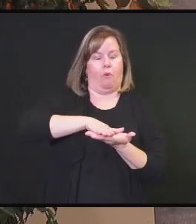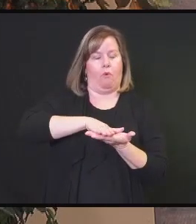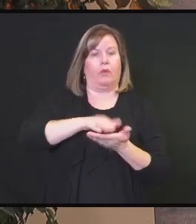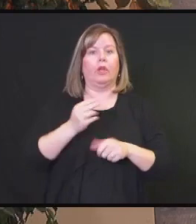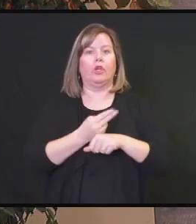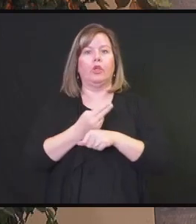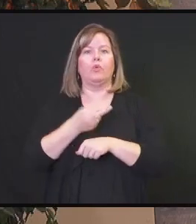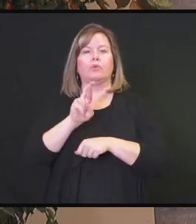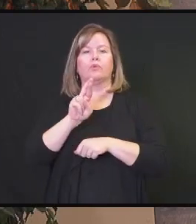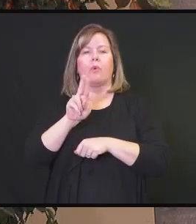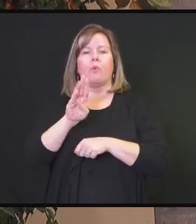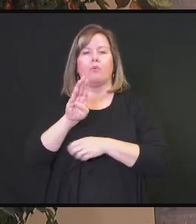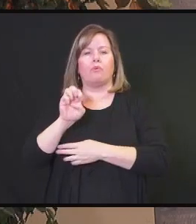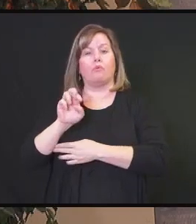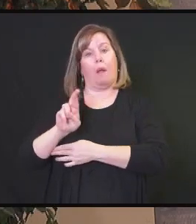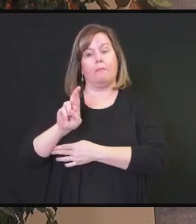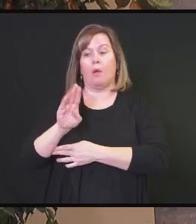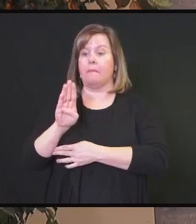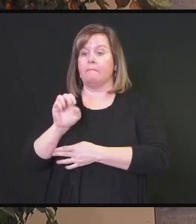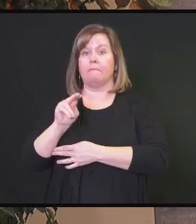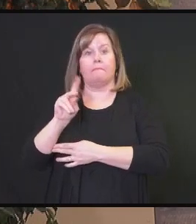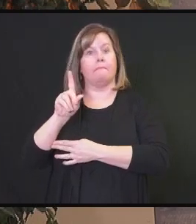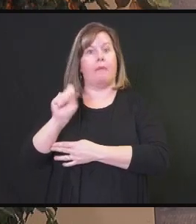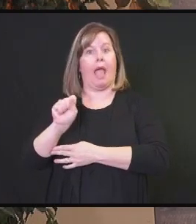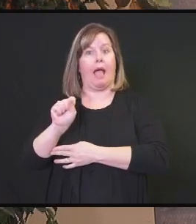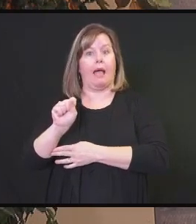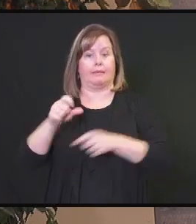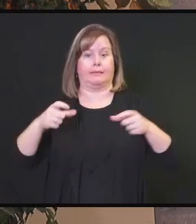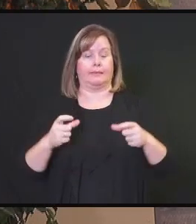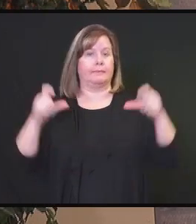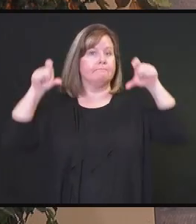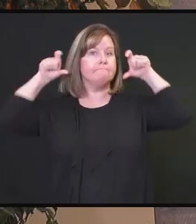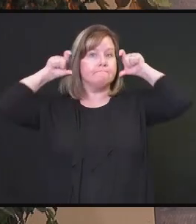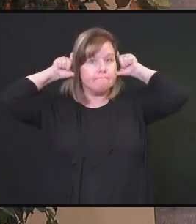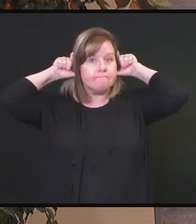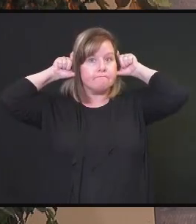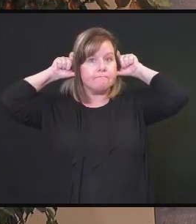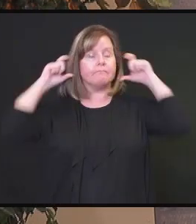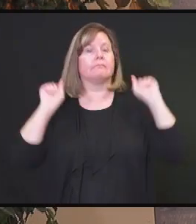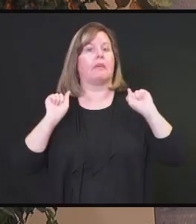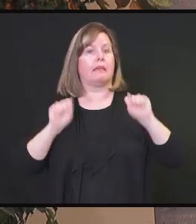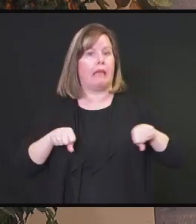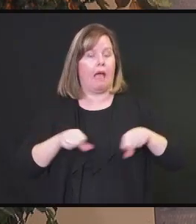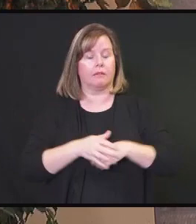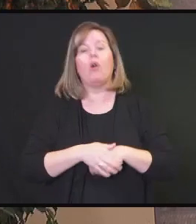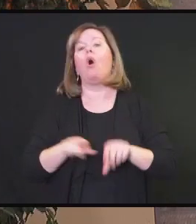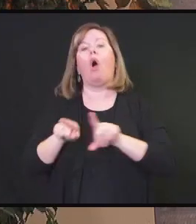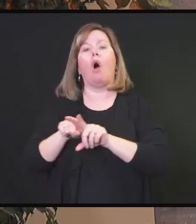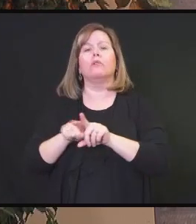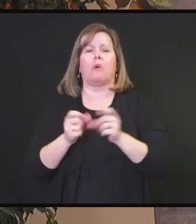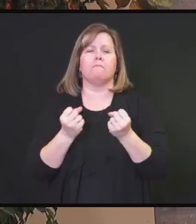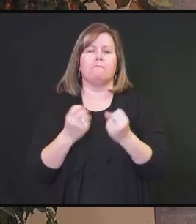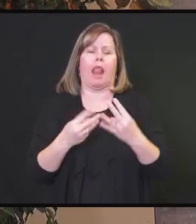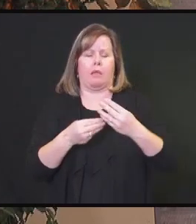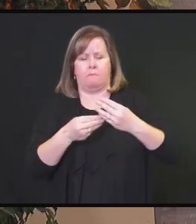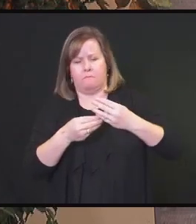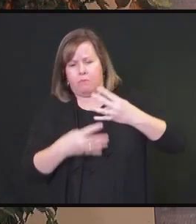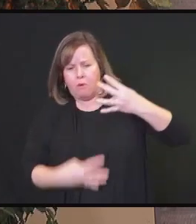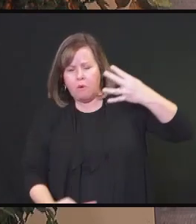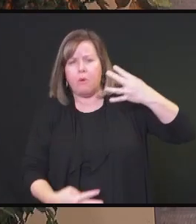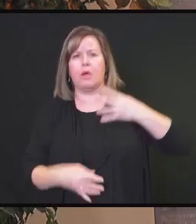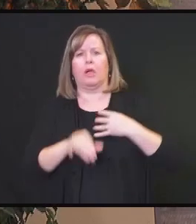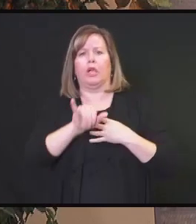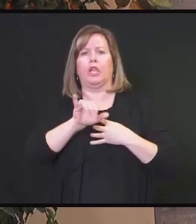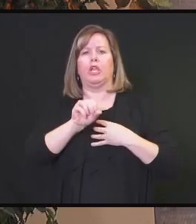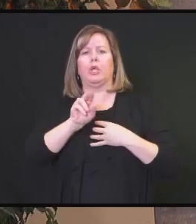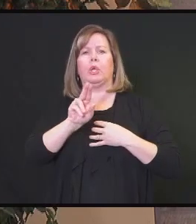some other fastener to put it on. There are also a whole plethora of sites online now and on YouTube that can show